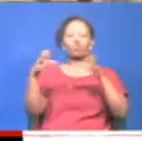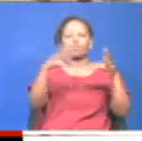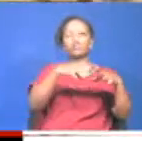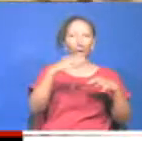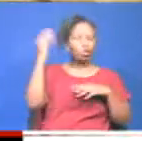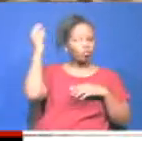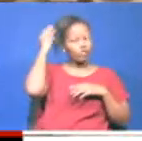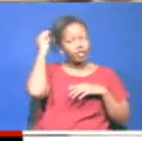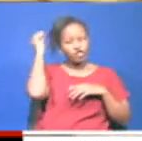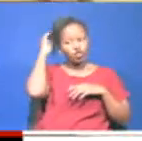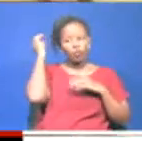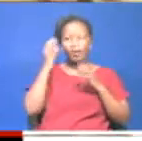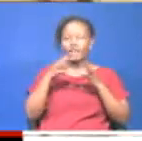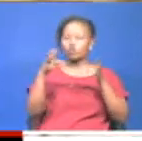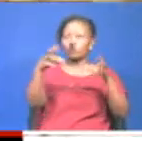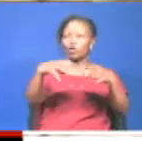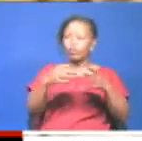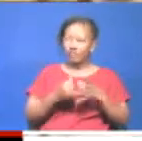community.